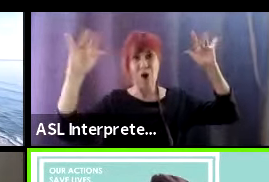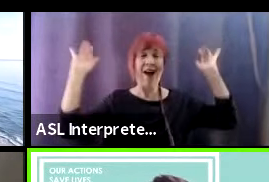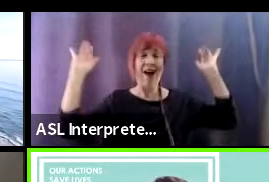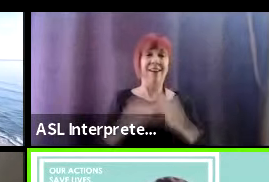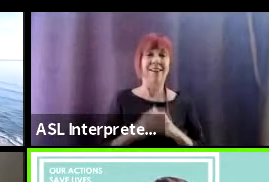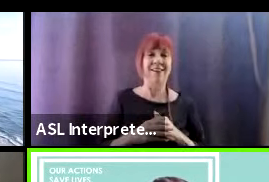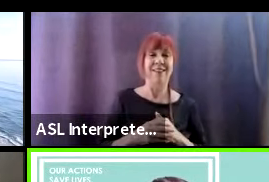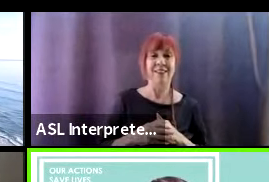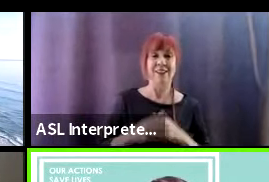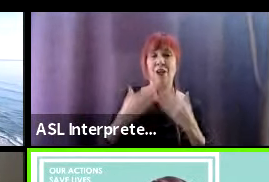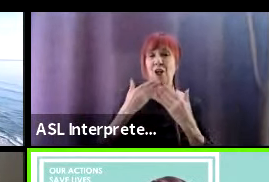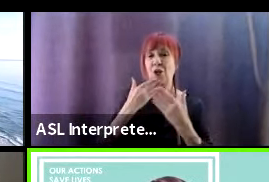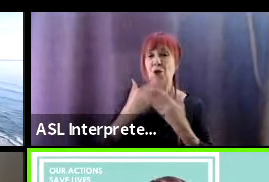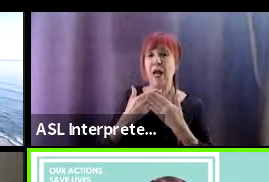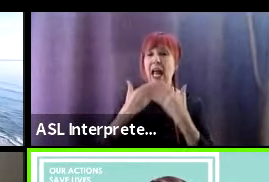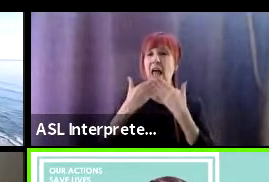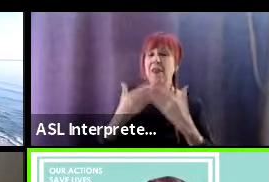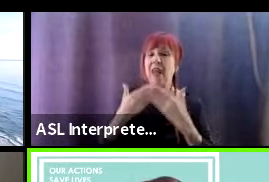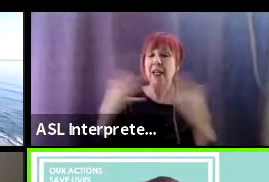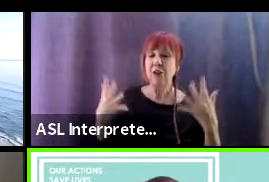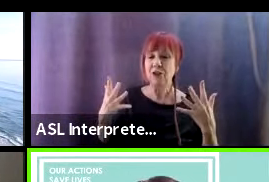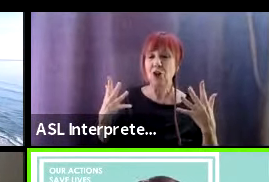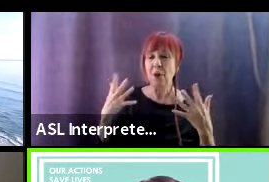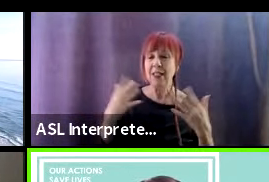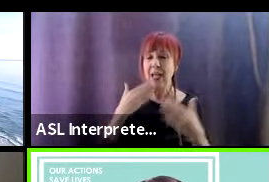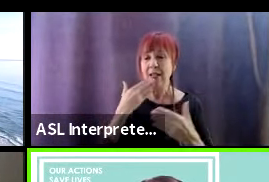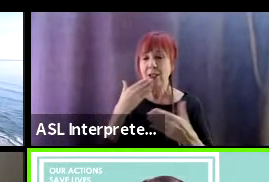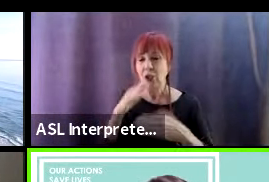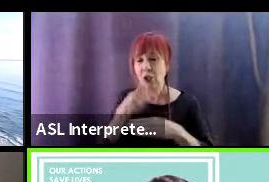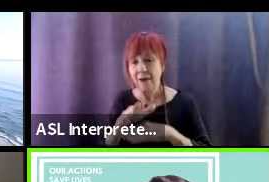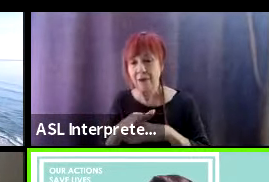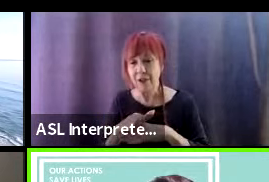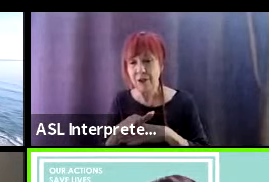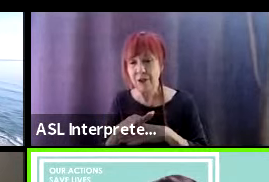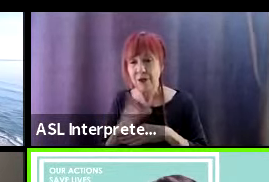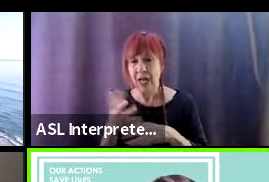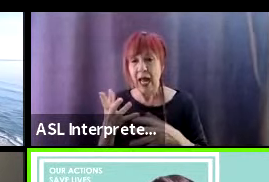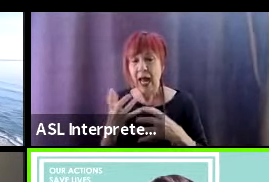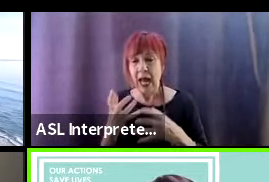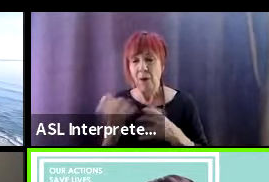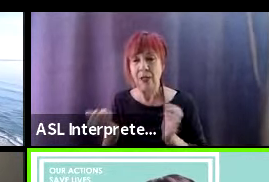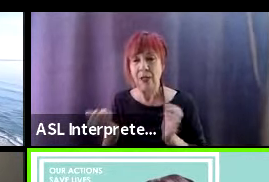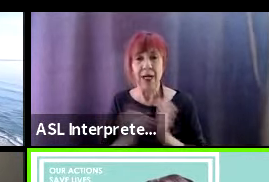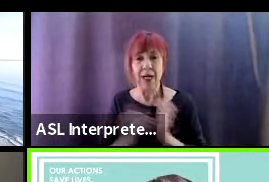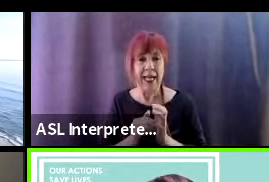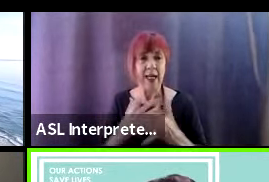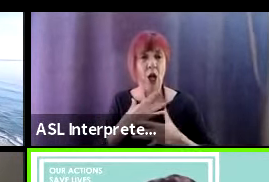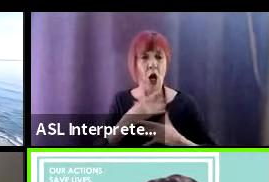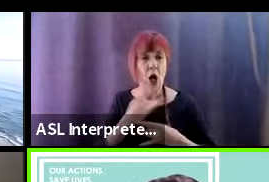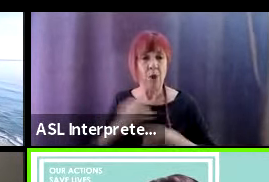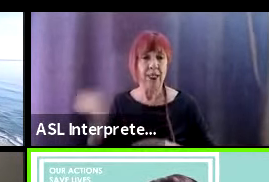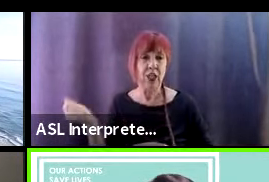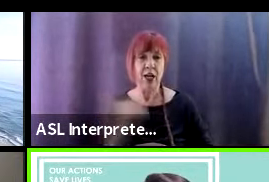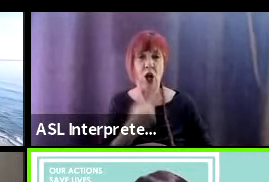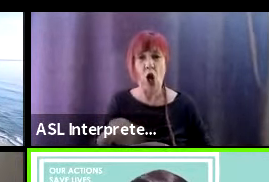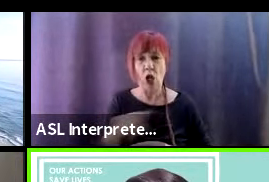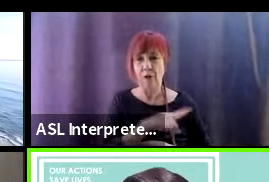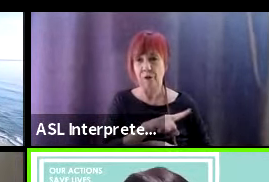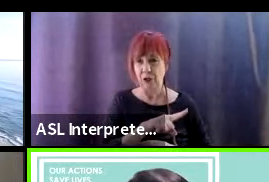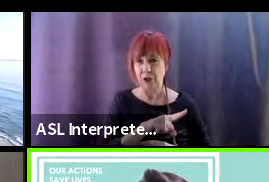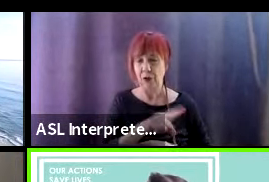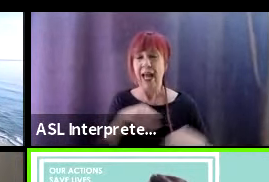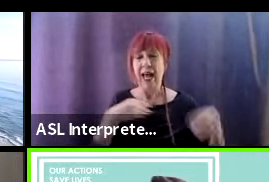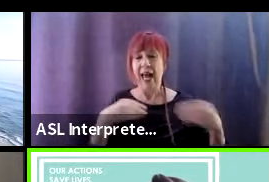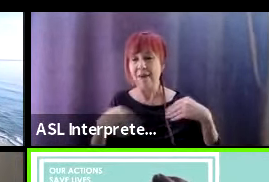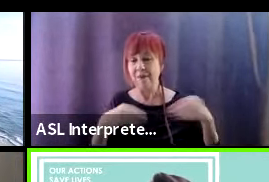Great, thank you so much, Nadine, and good afternoon, everyone. And I just want to, again, appreciate all of you and your partnership and